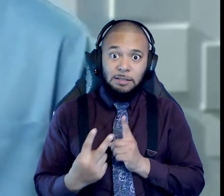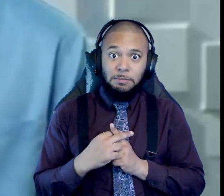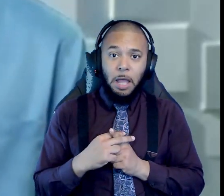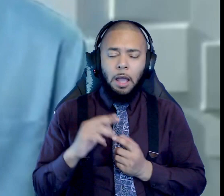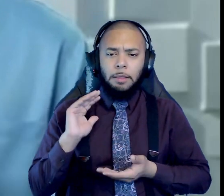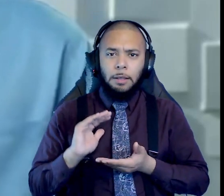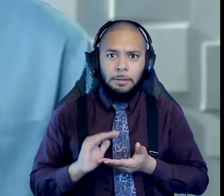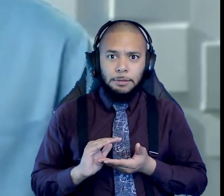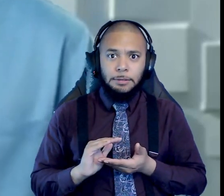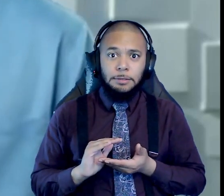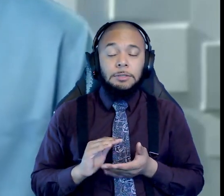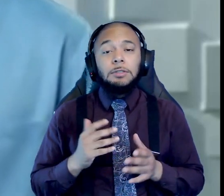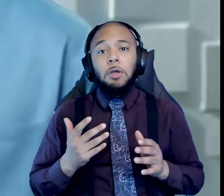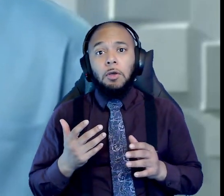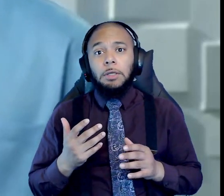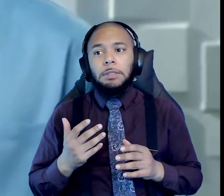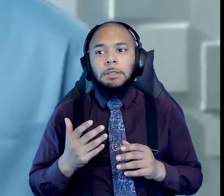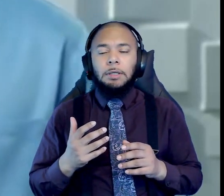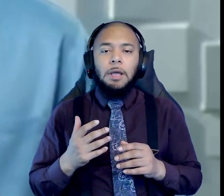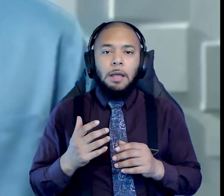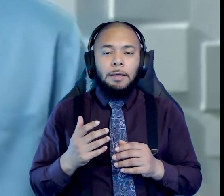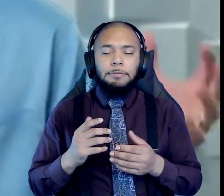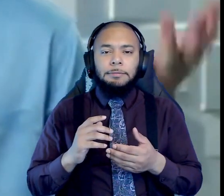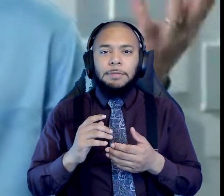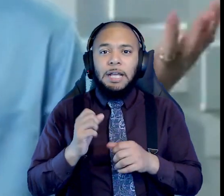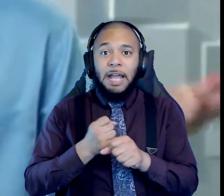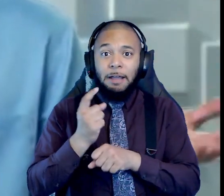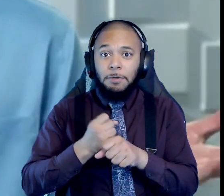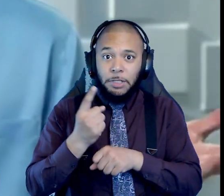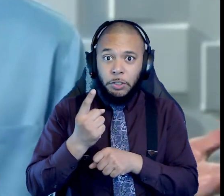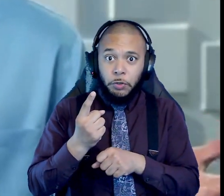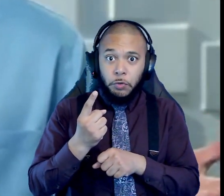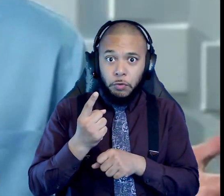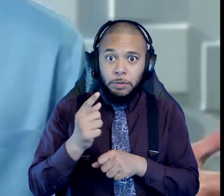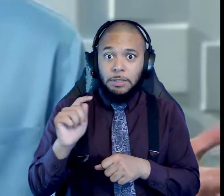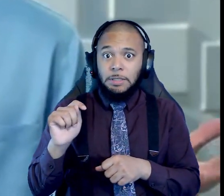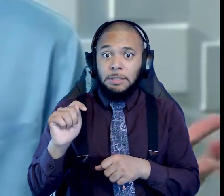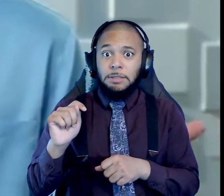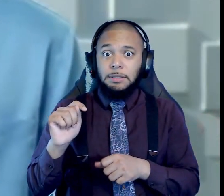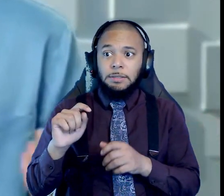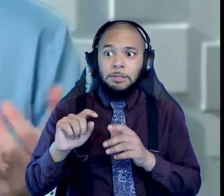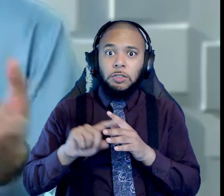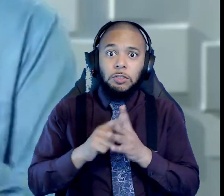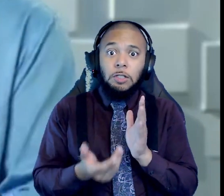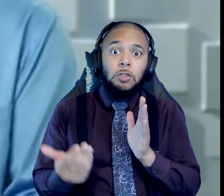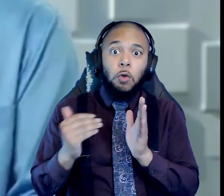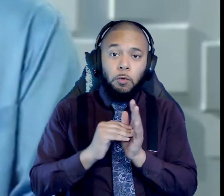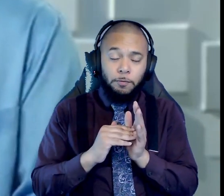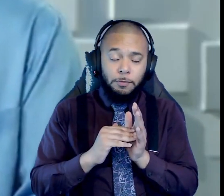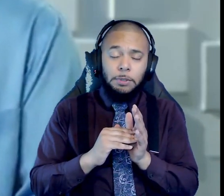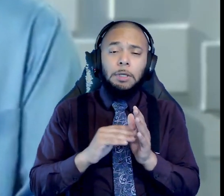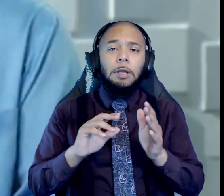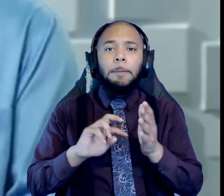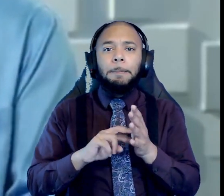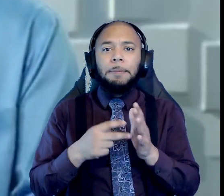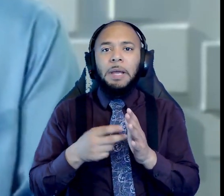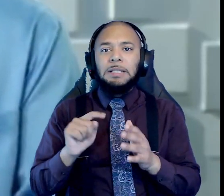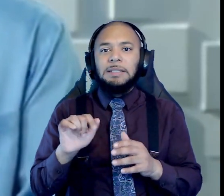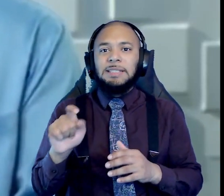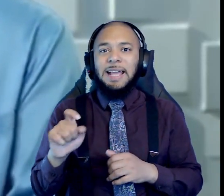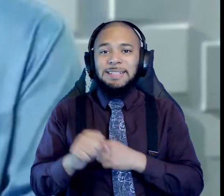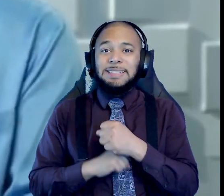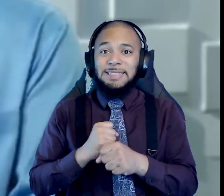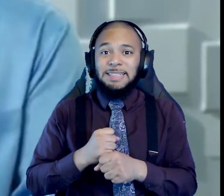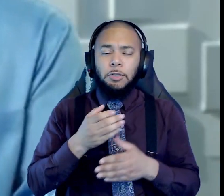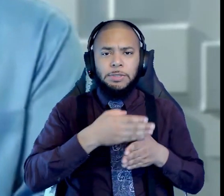ends and you flip from December into January well the tax year has ended and so in the spring and usually